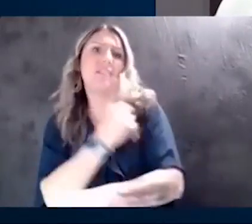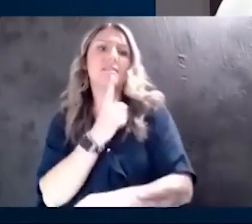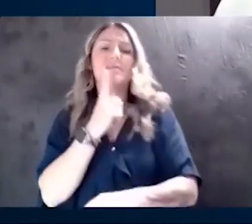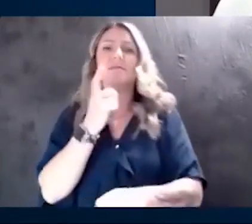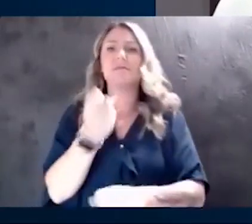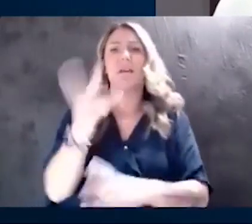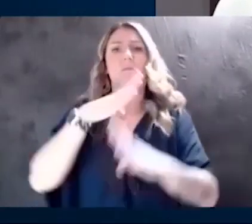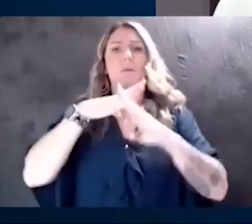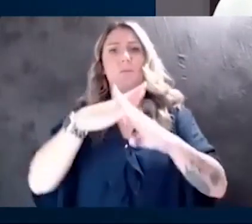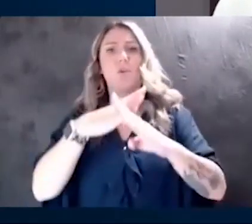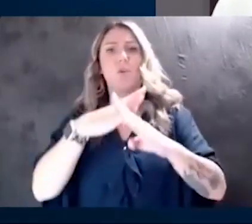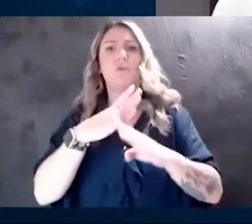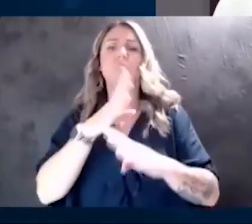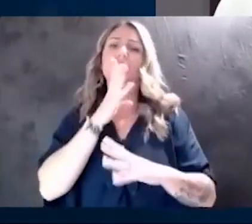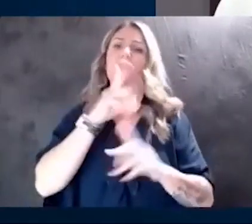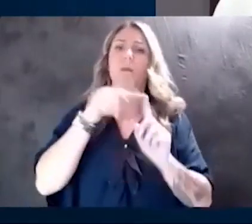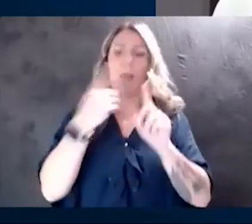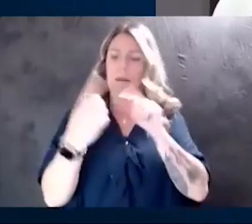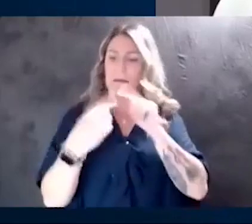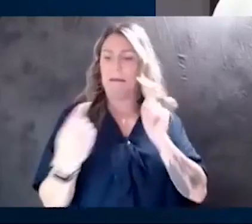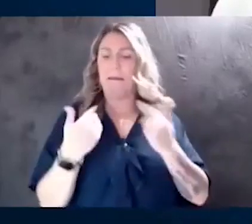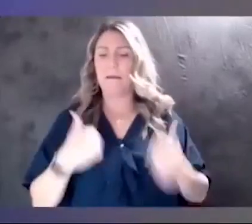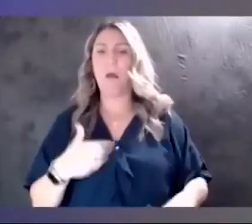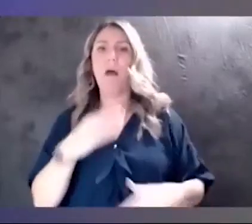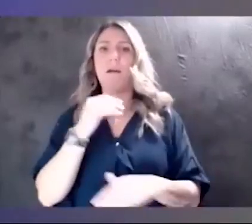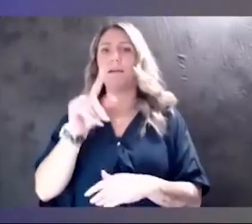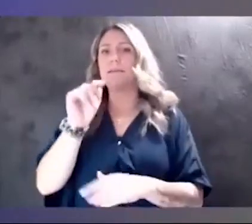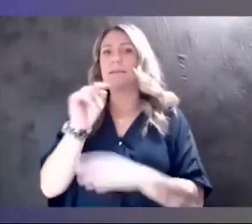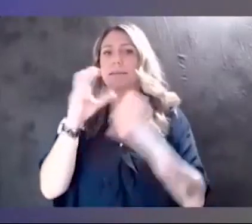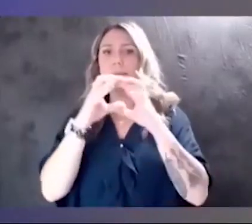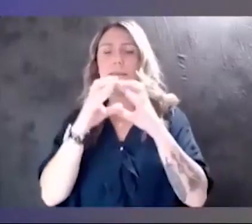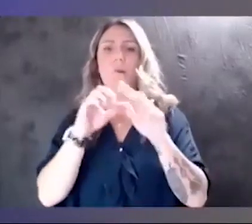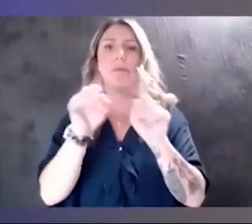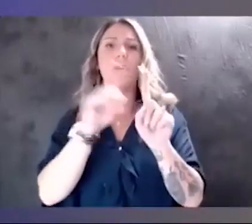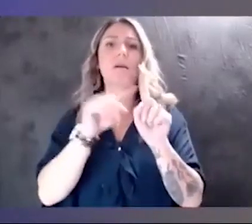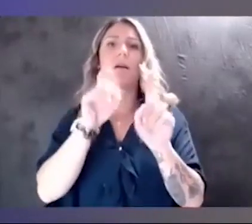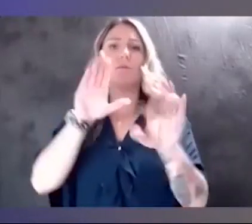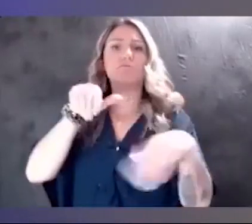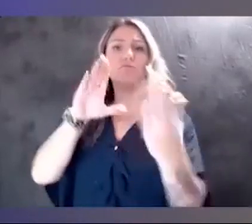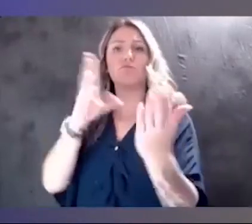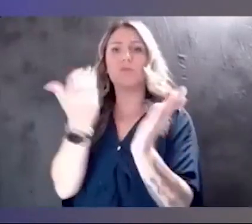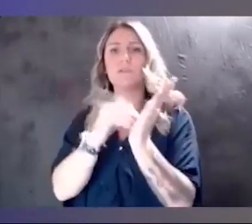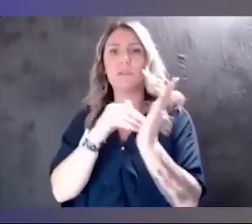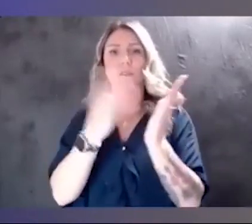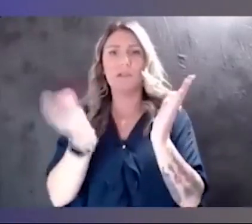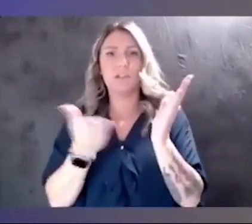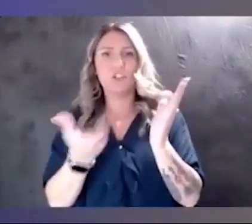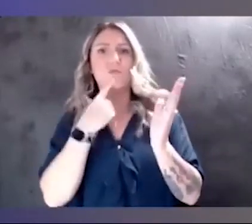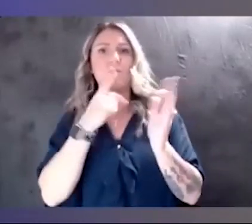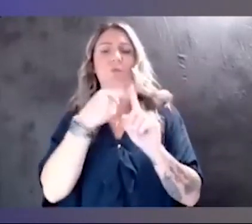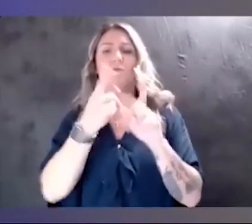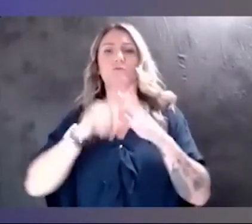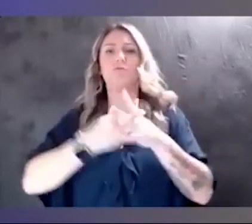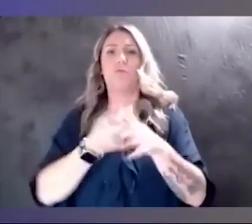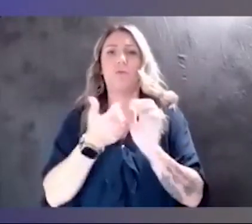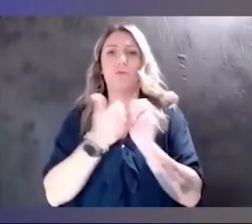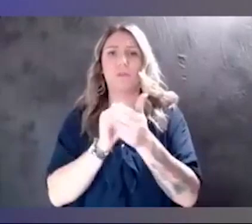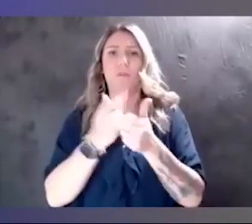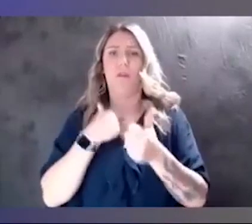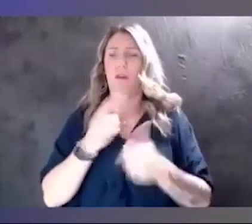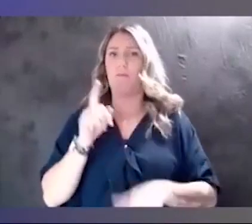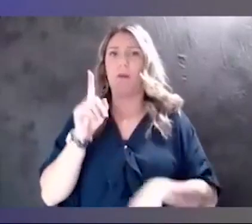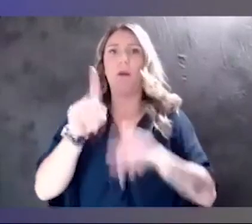about antibodies and T-cell, and I know that's been addressed, but I would like that addressed again here as we start sports. I get asked that question. Well, I don't